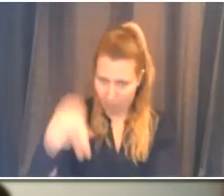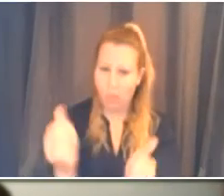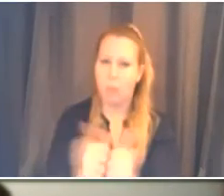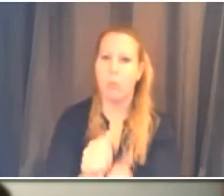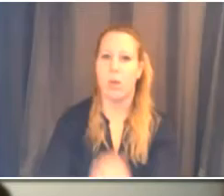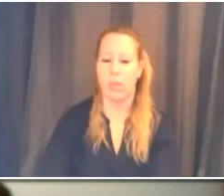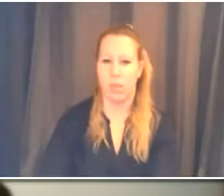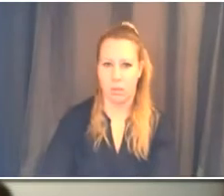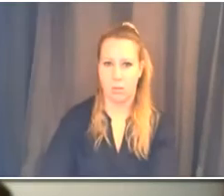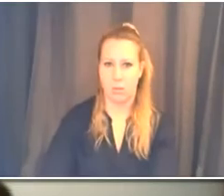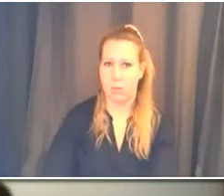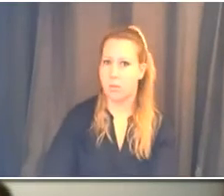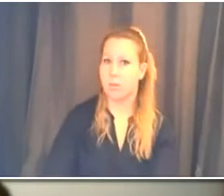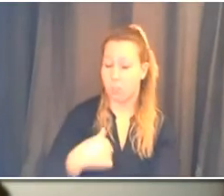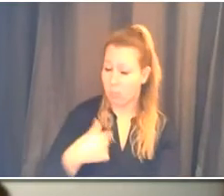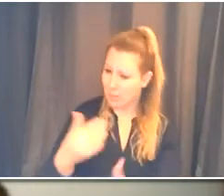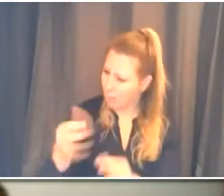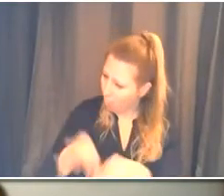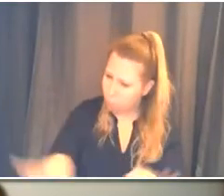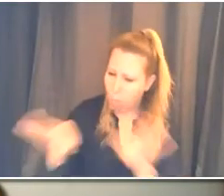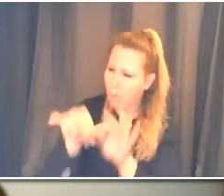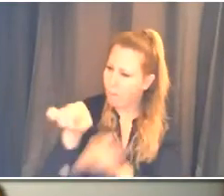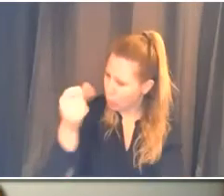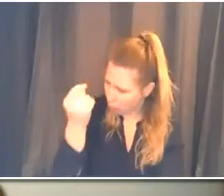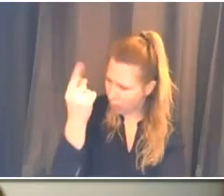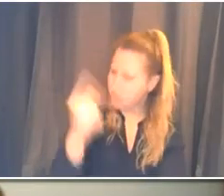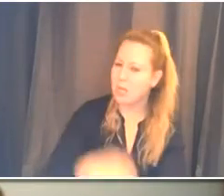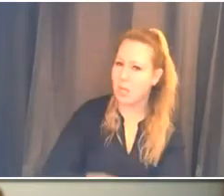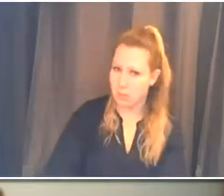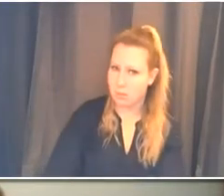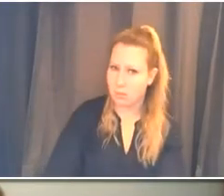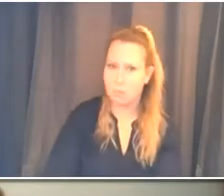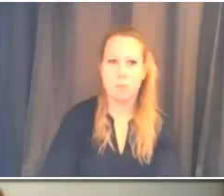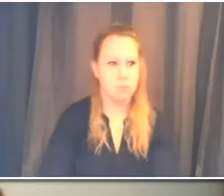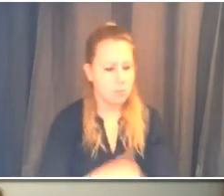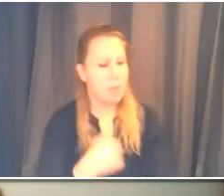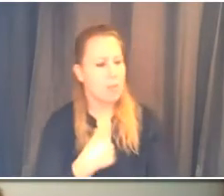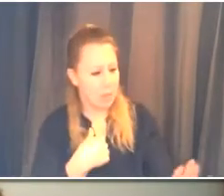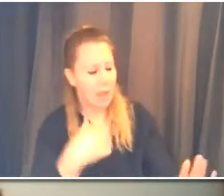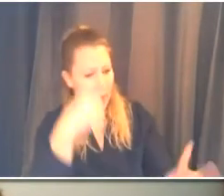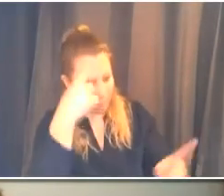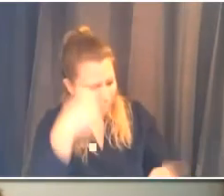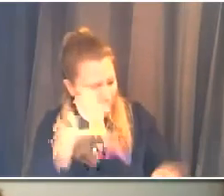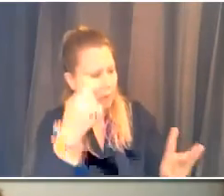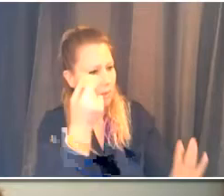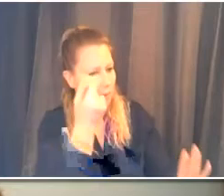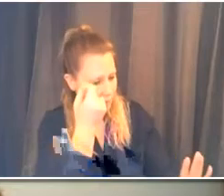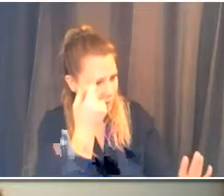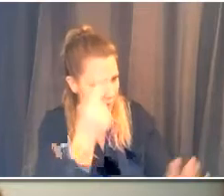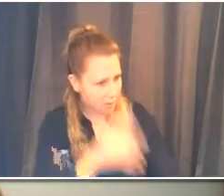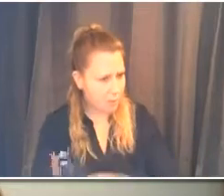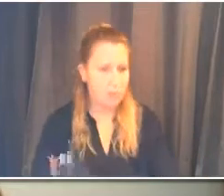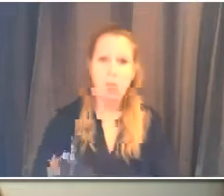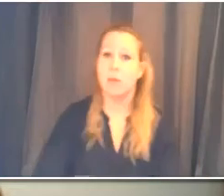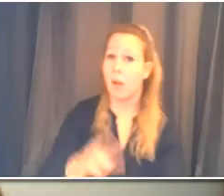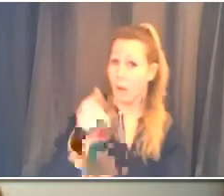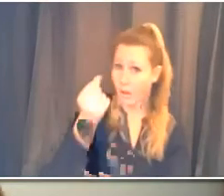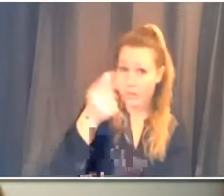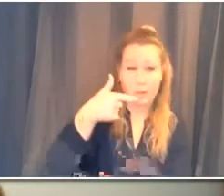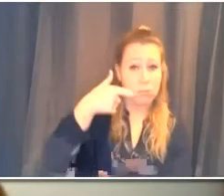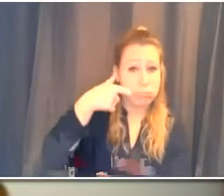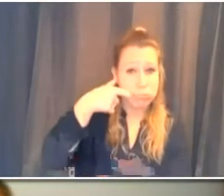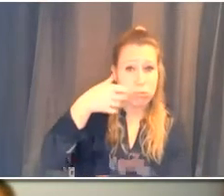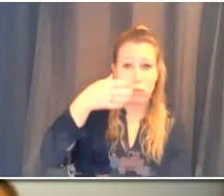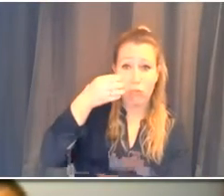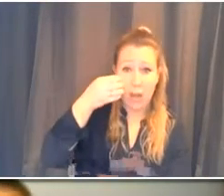they could have called 911 or they could also have victim NE neighbors are calling 911 as well so you know a lot of